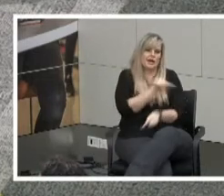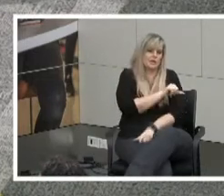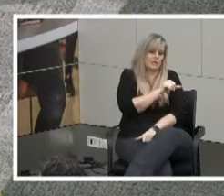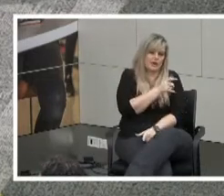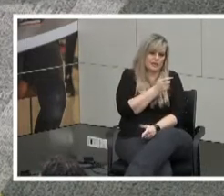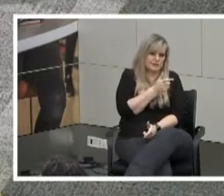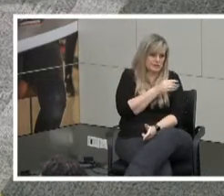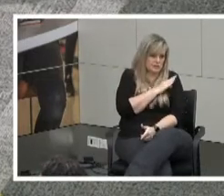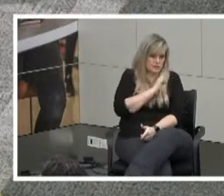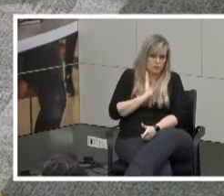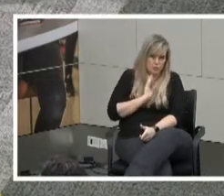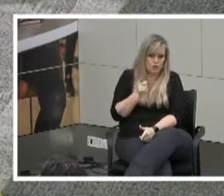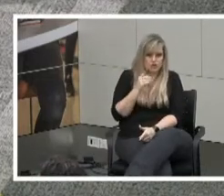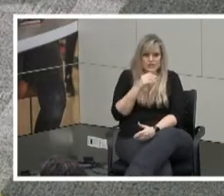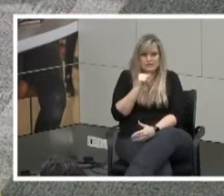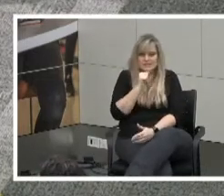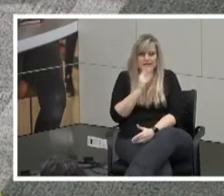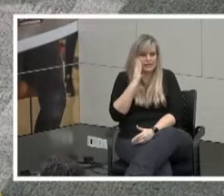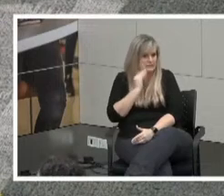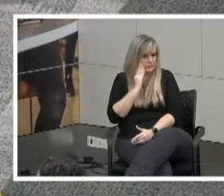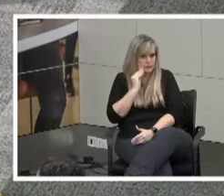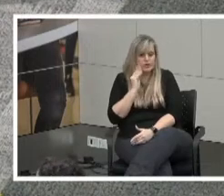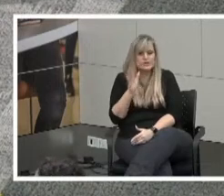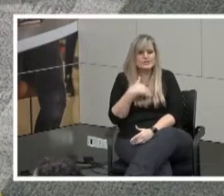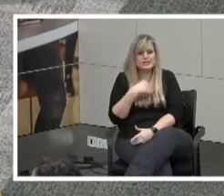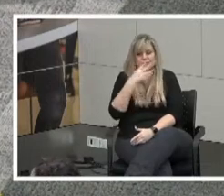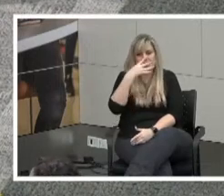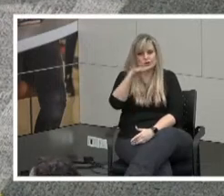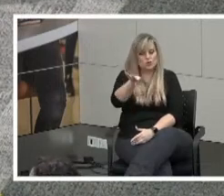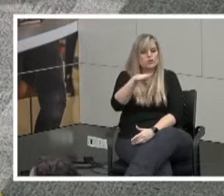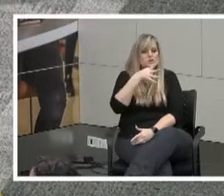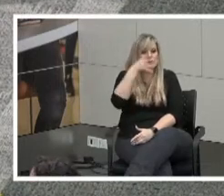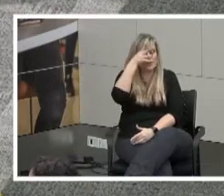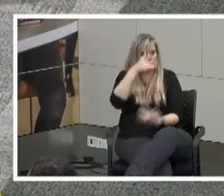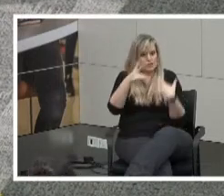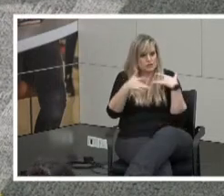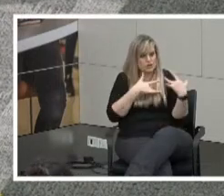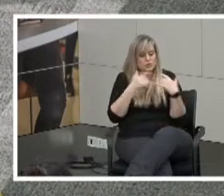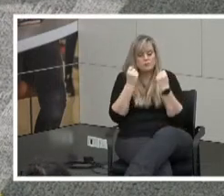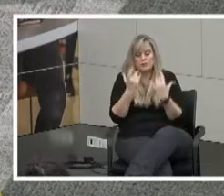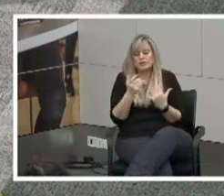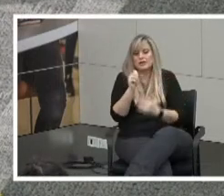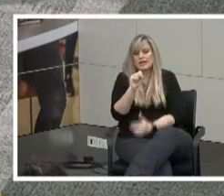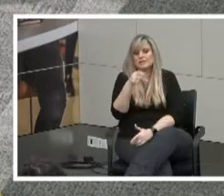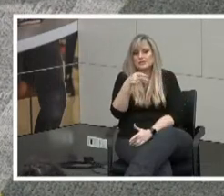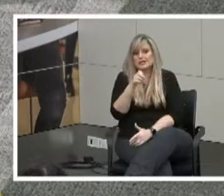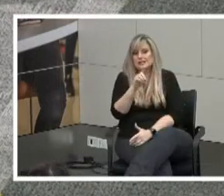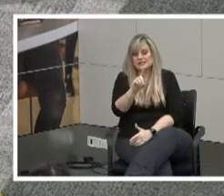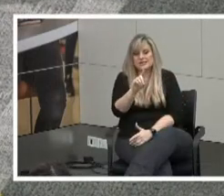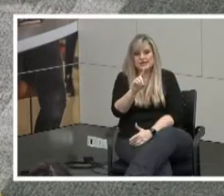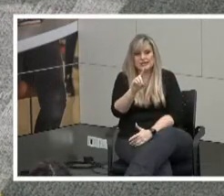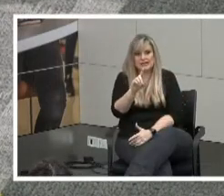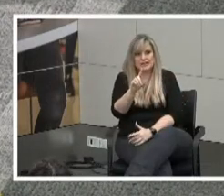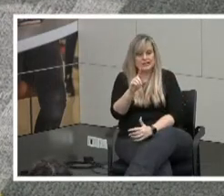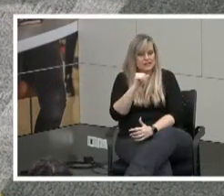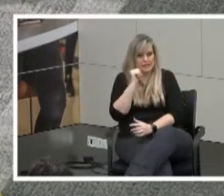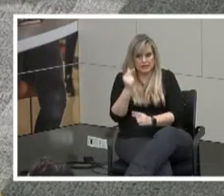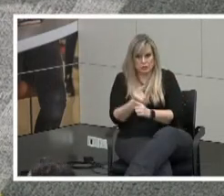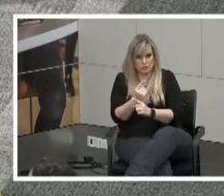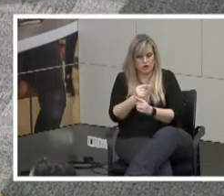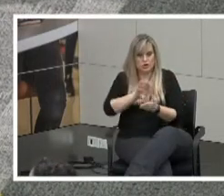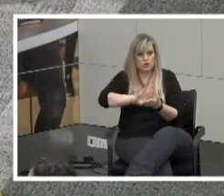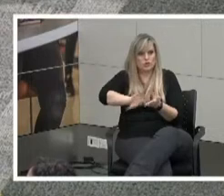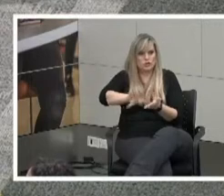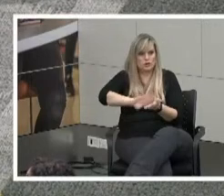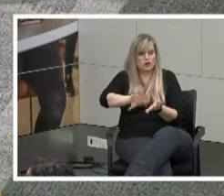inexperienced and she disregards and invalidates parents concerns multiple sped irregularities are either swept under the rug or blamed on